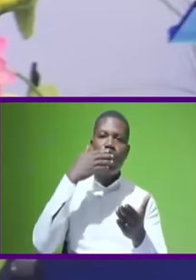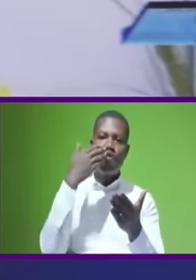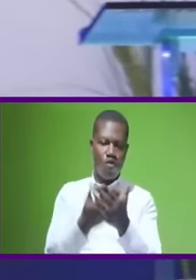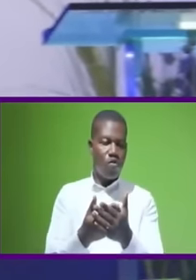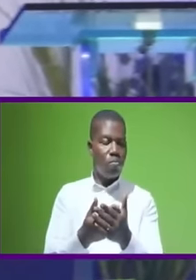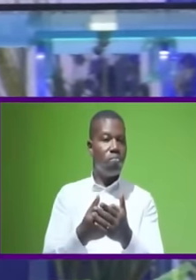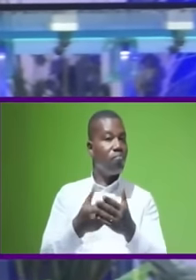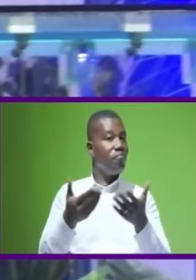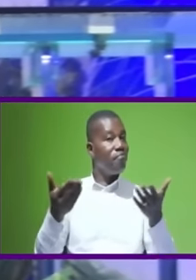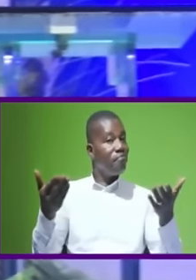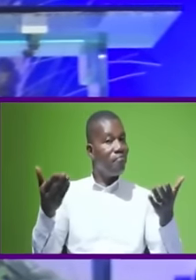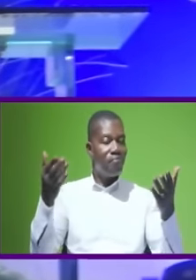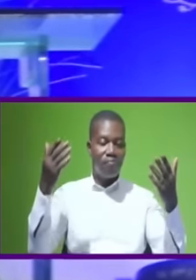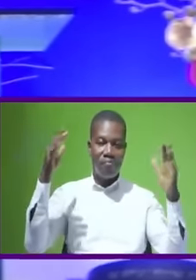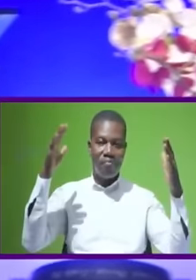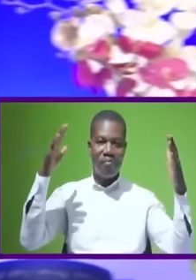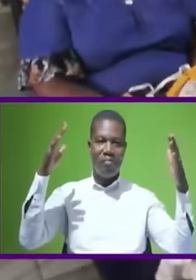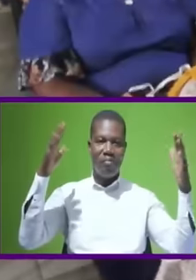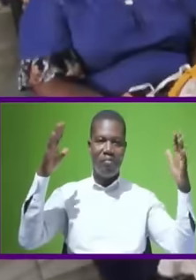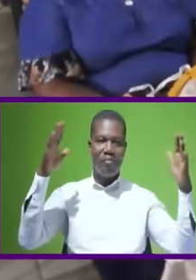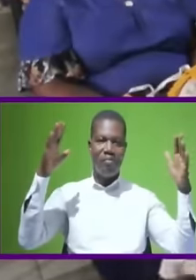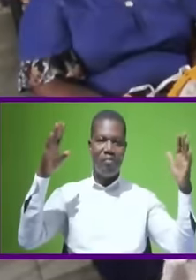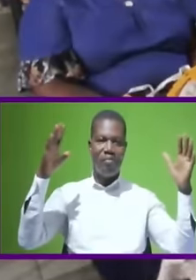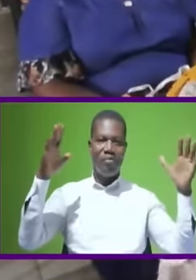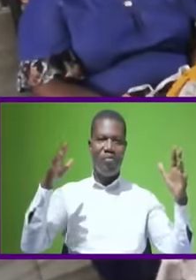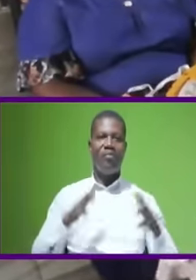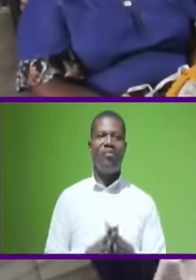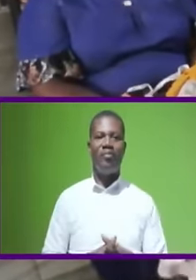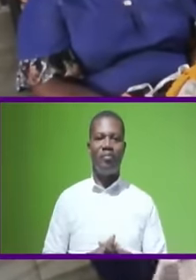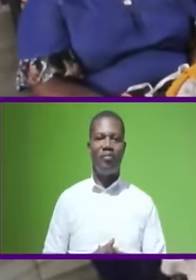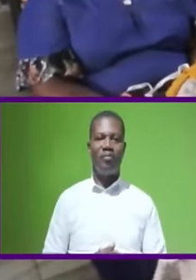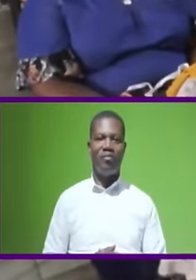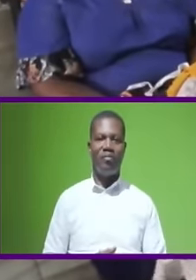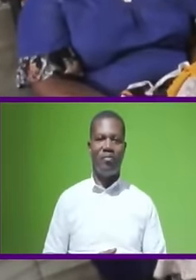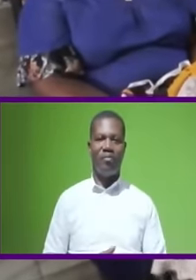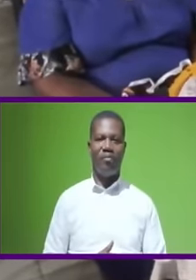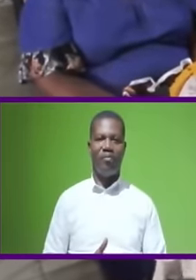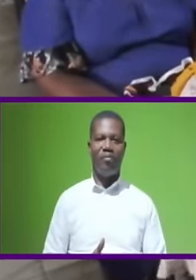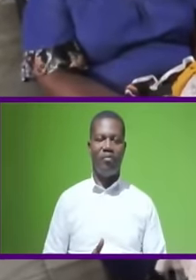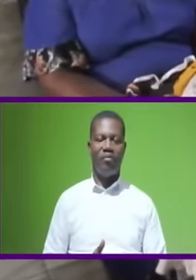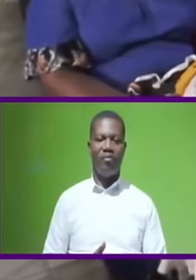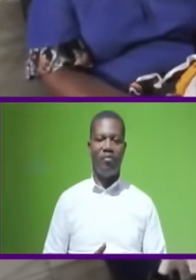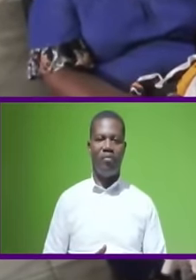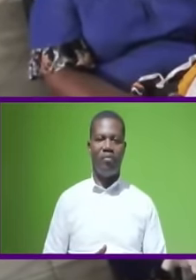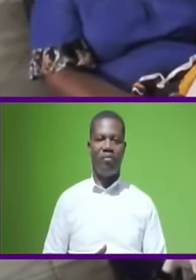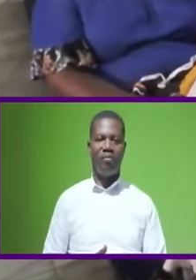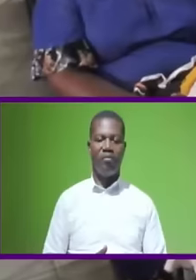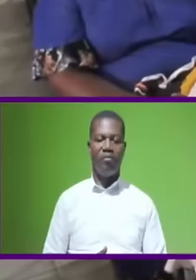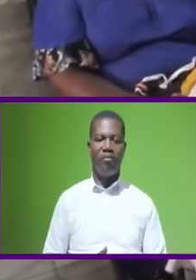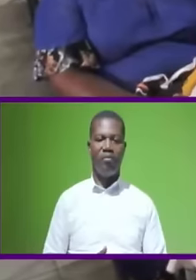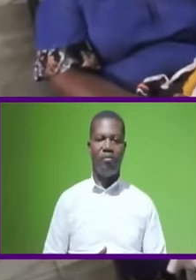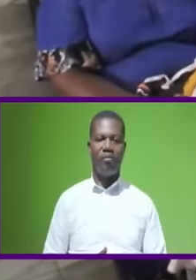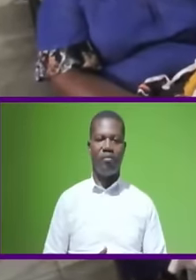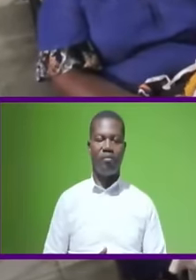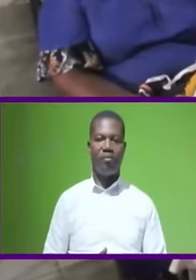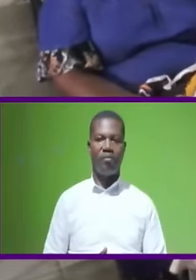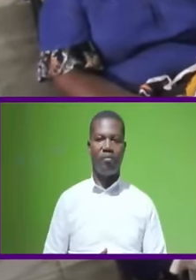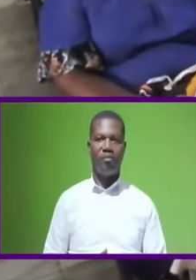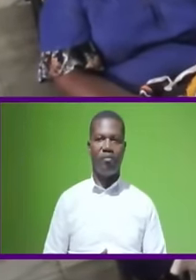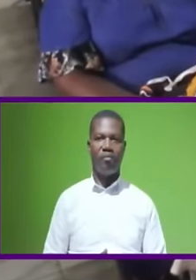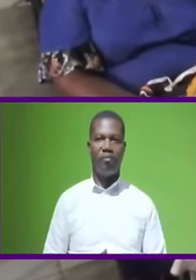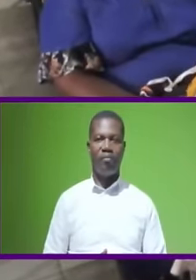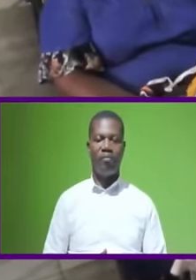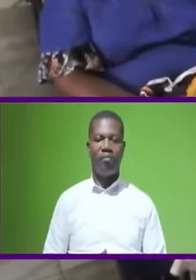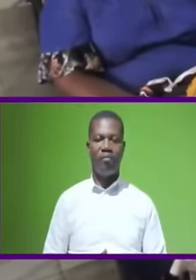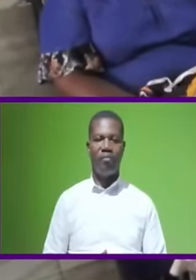I have told you that I am not your pastor, neither am I your prophet. Yet you have stand firm in your faith. That